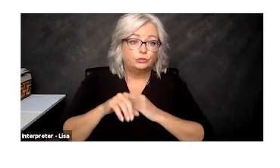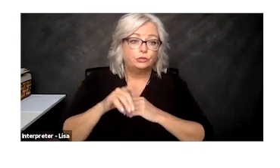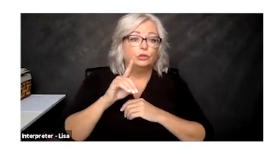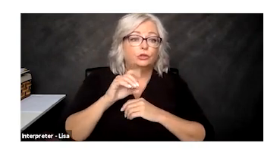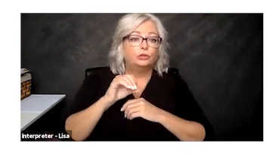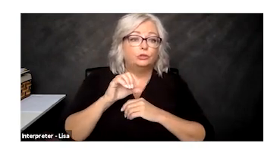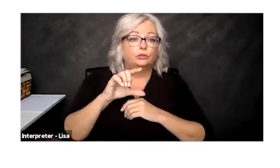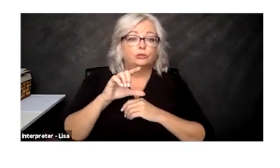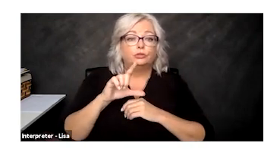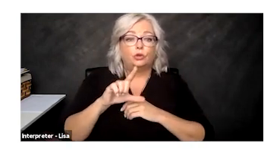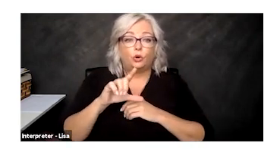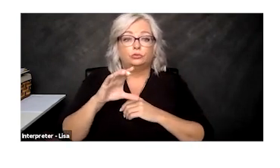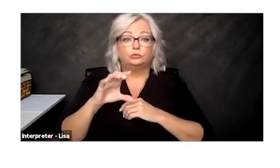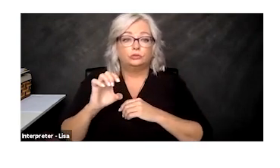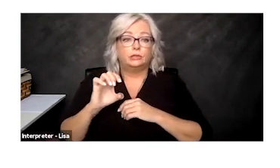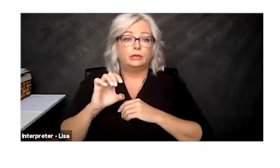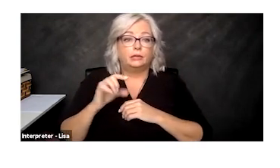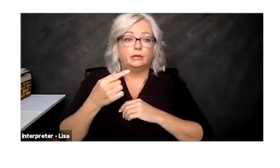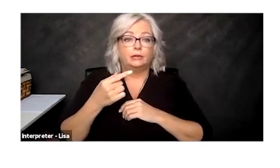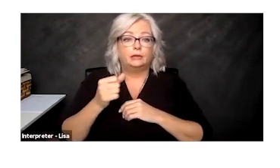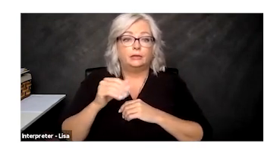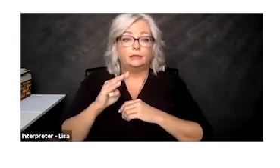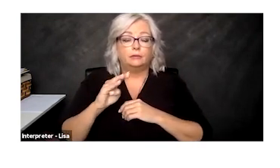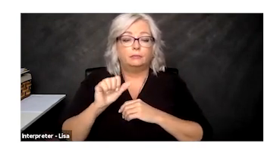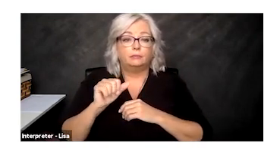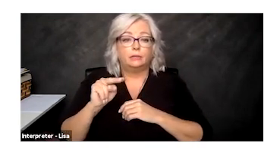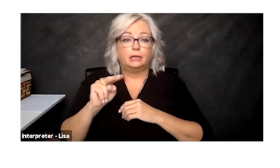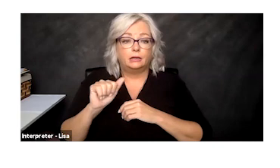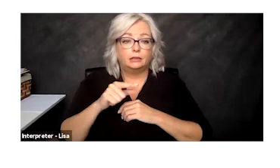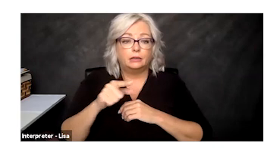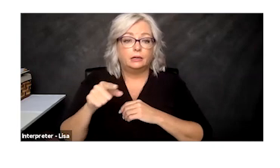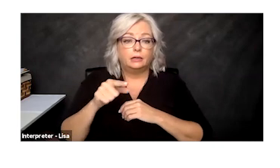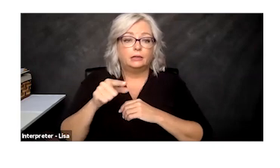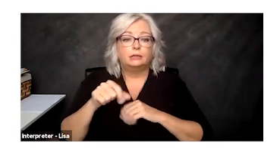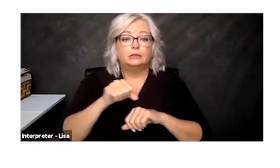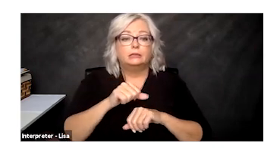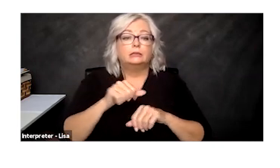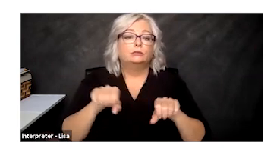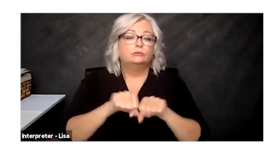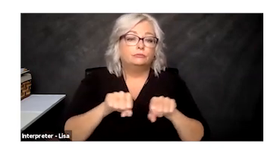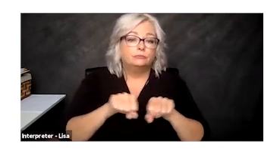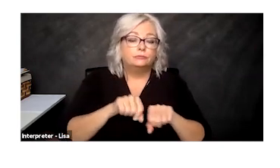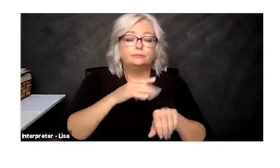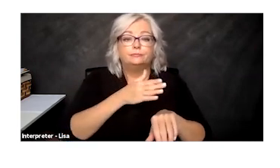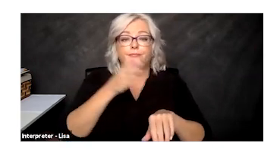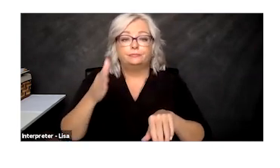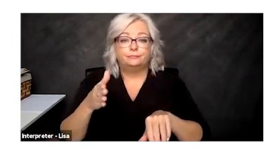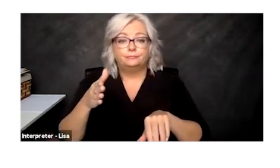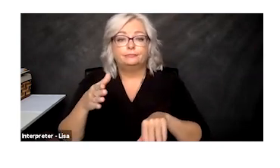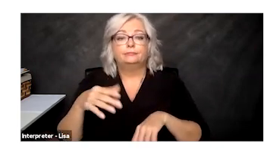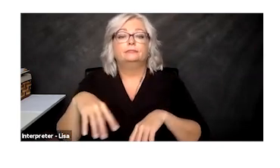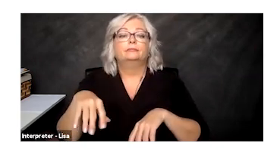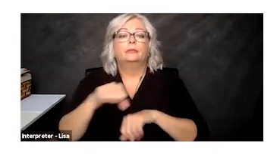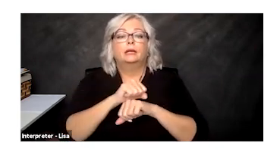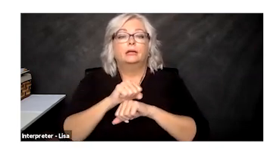sandal. In the second one, we see the Jeremy Scott shackle sneaker. and then the Mark McNary